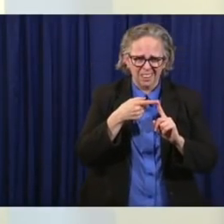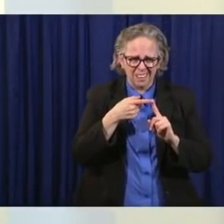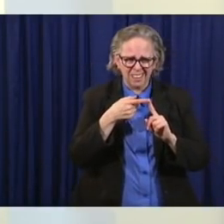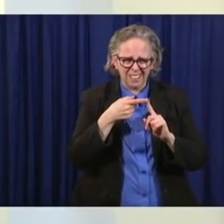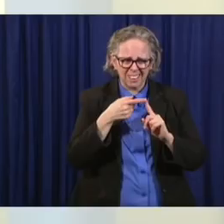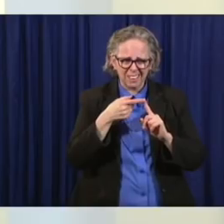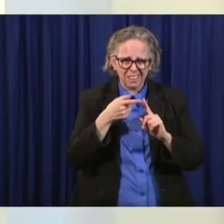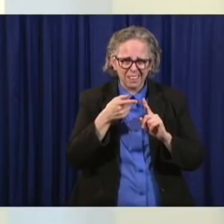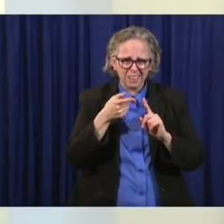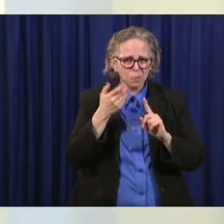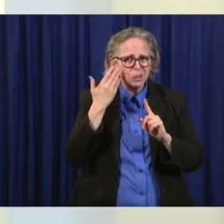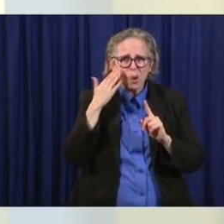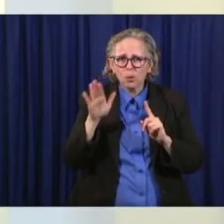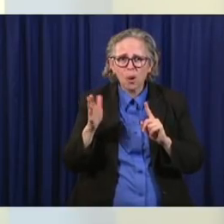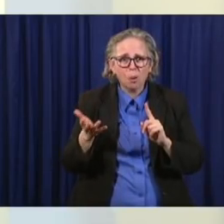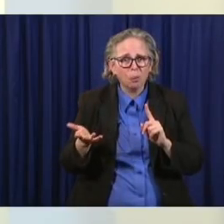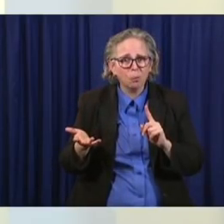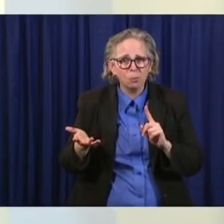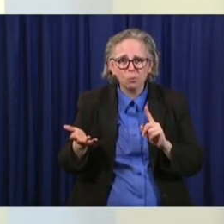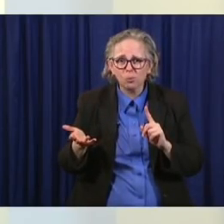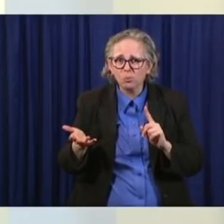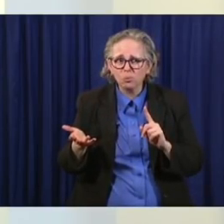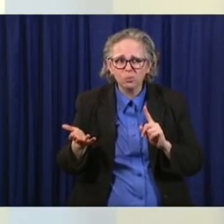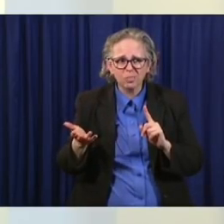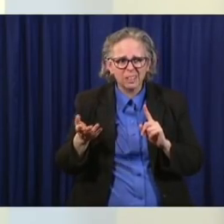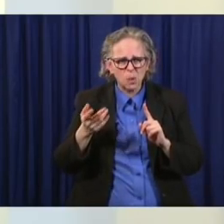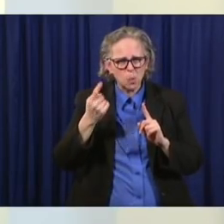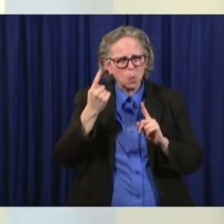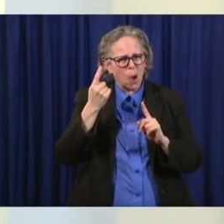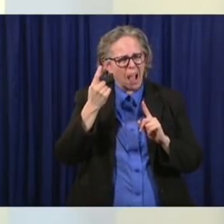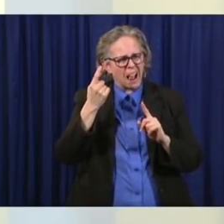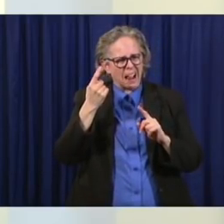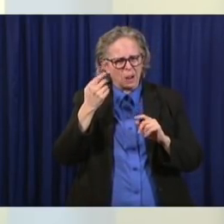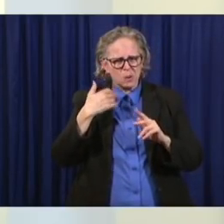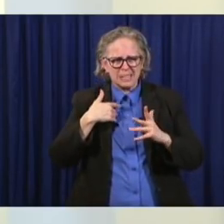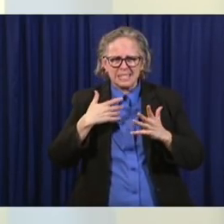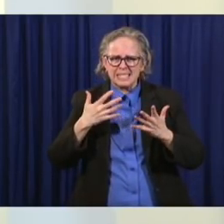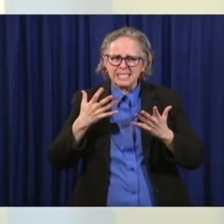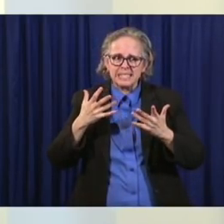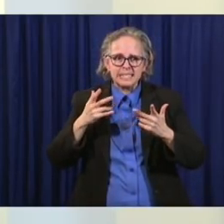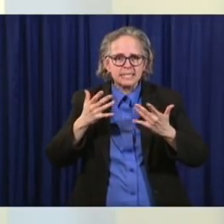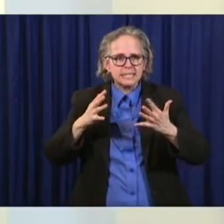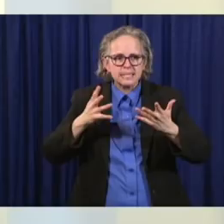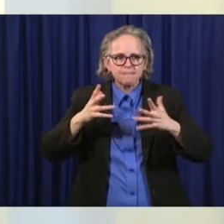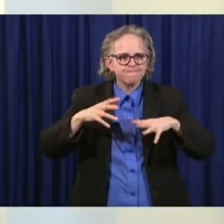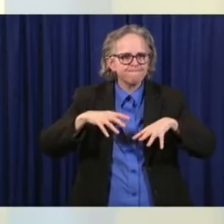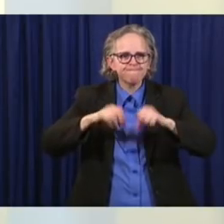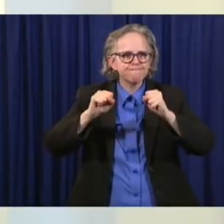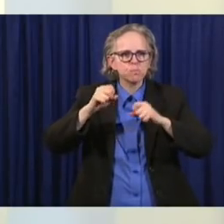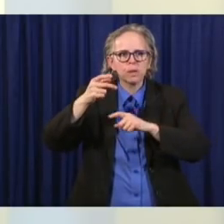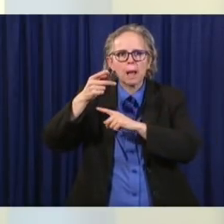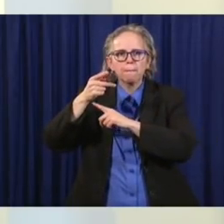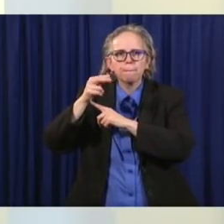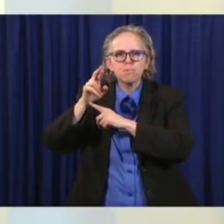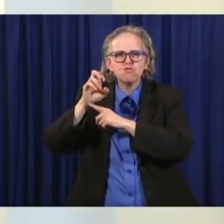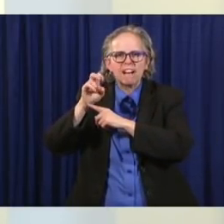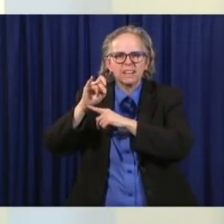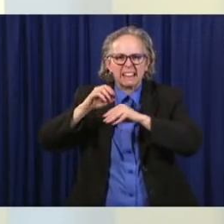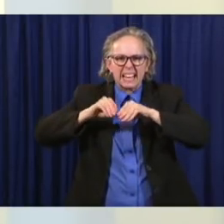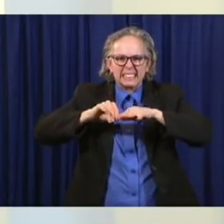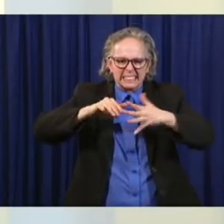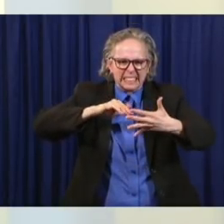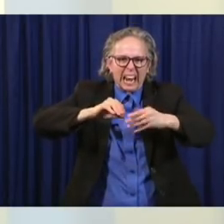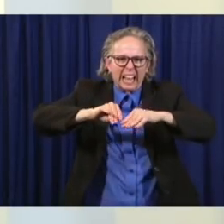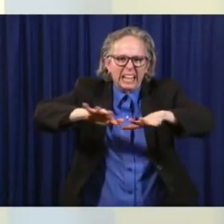know yet. That's one of the reasons we're really excited about a prevalence study that has begun this week